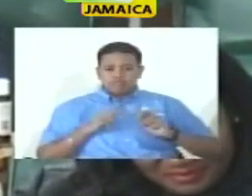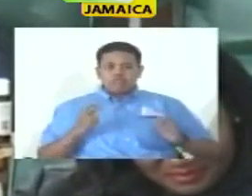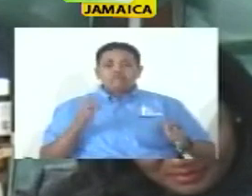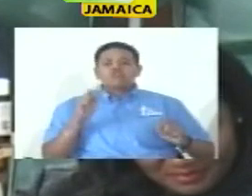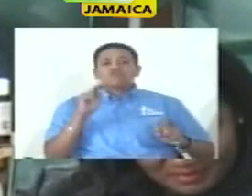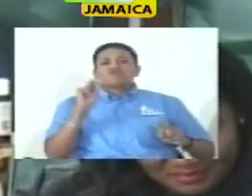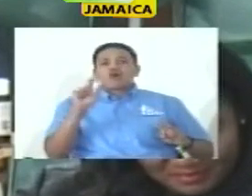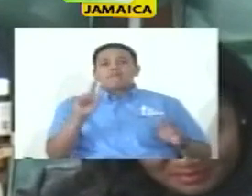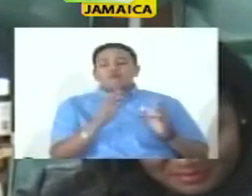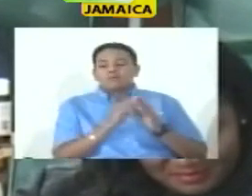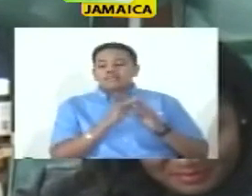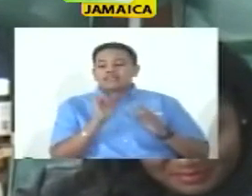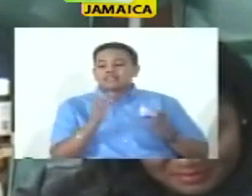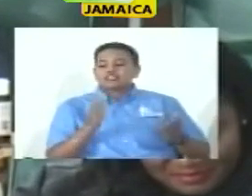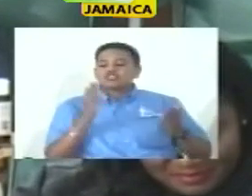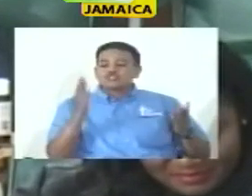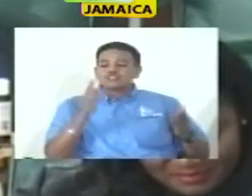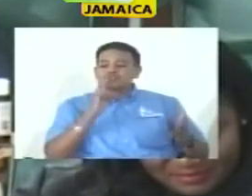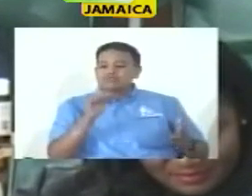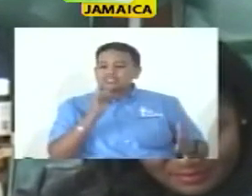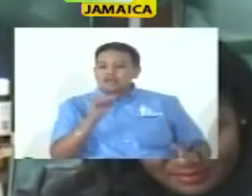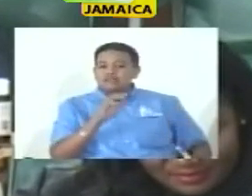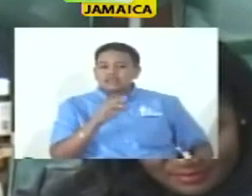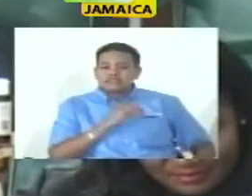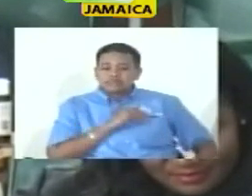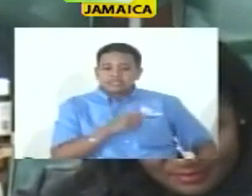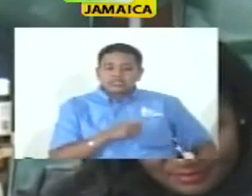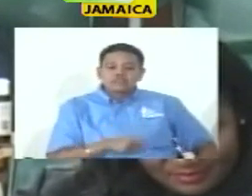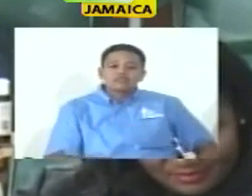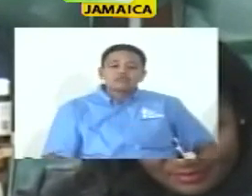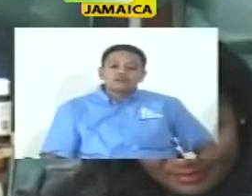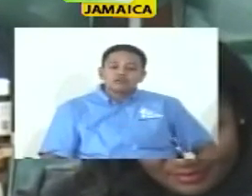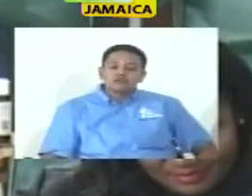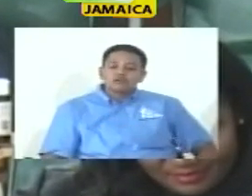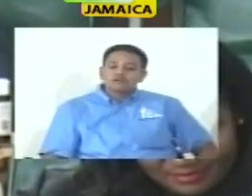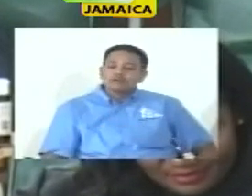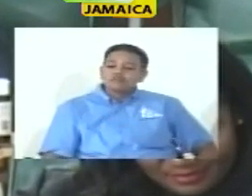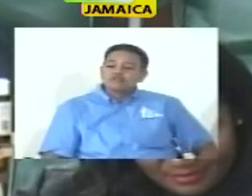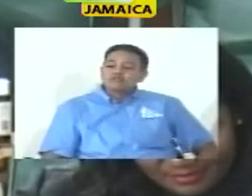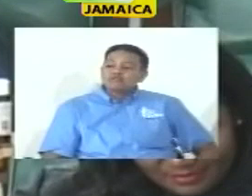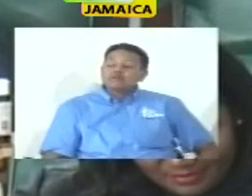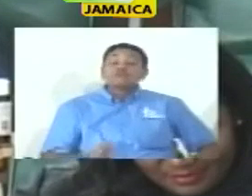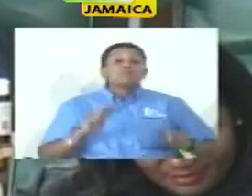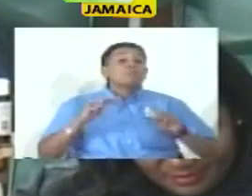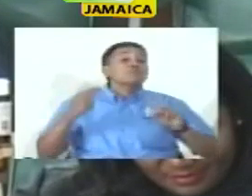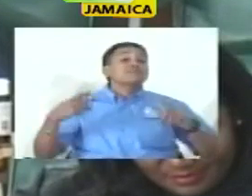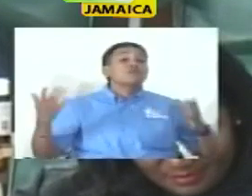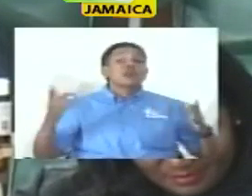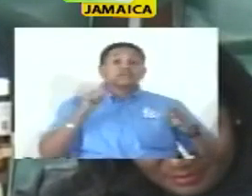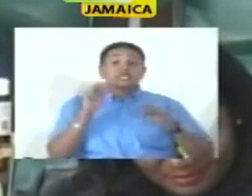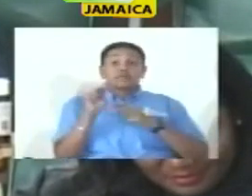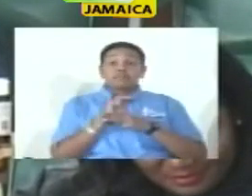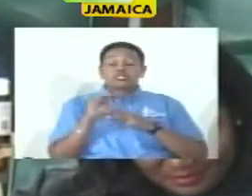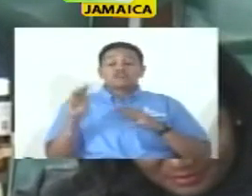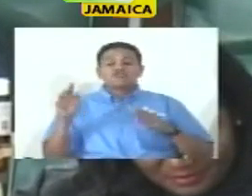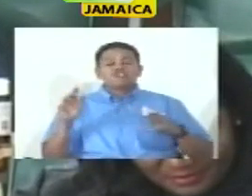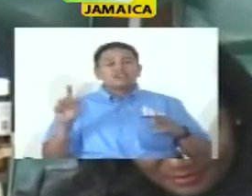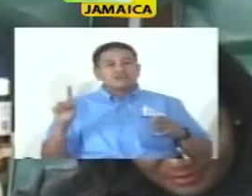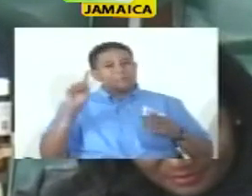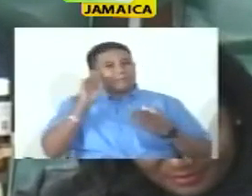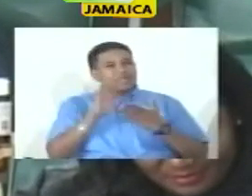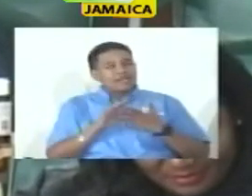one, this suggestion was also not accepted. The view was that the ministries of the view, rather, that